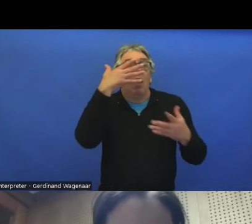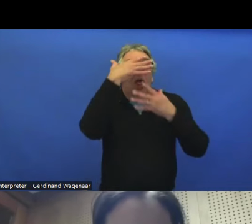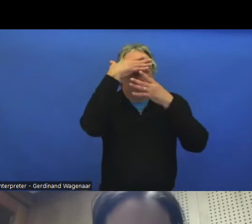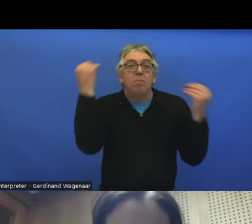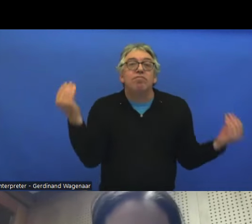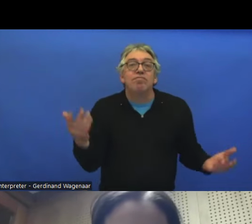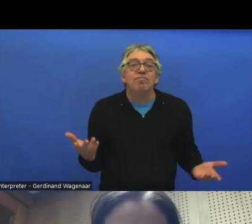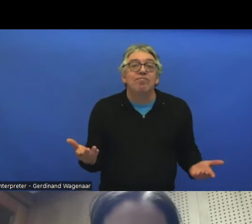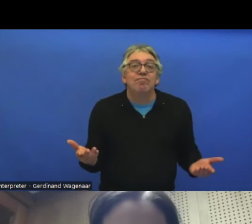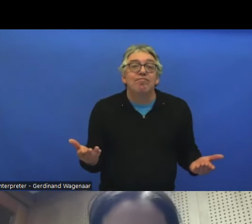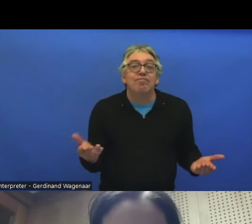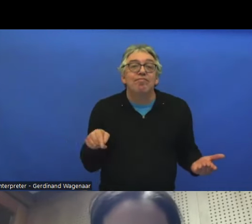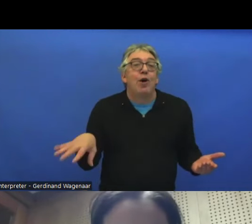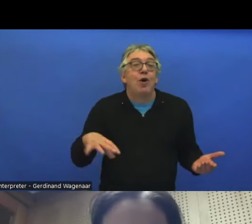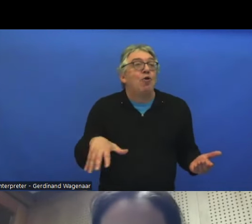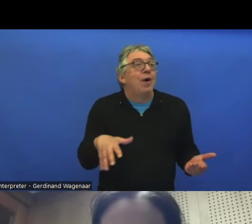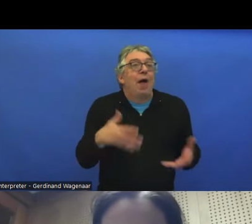that,